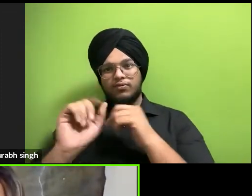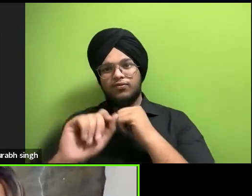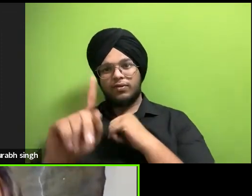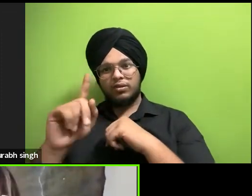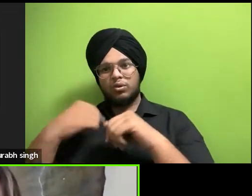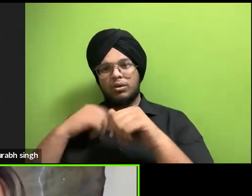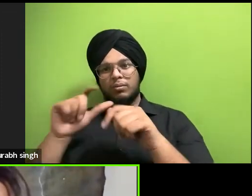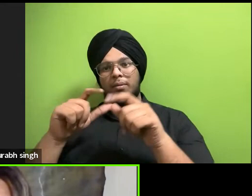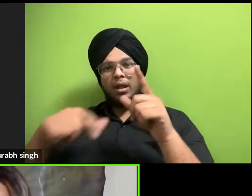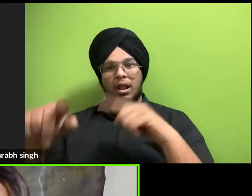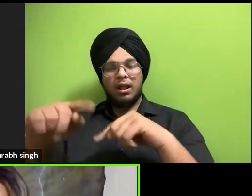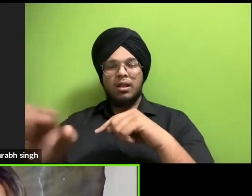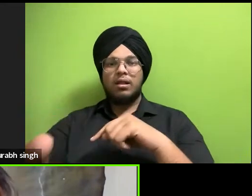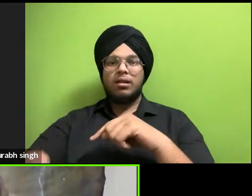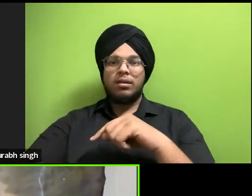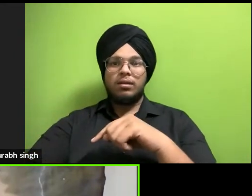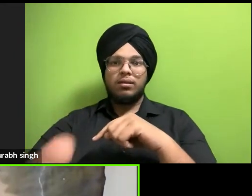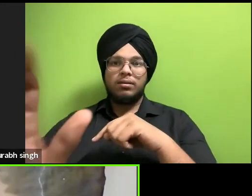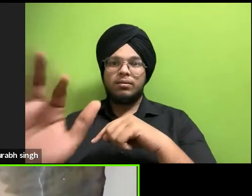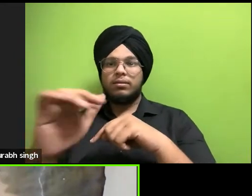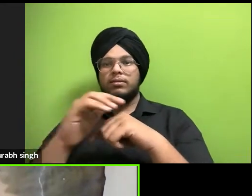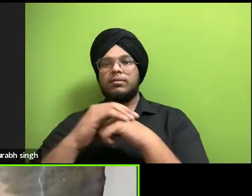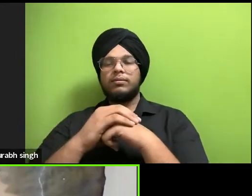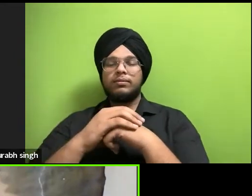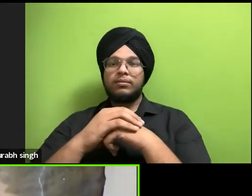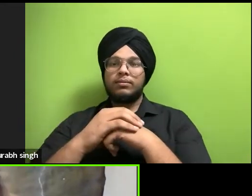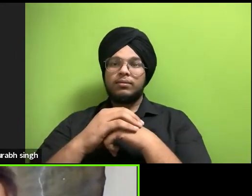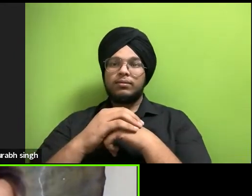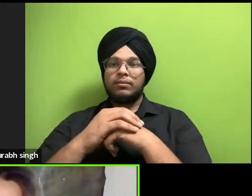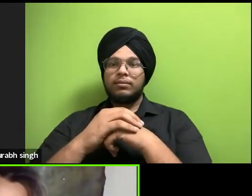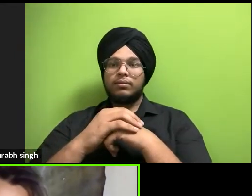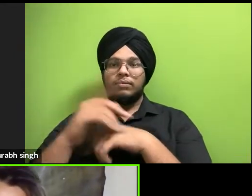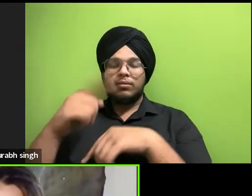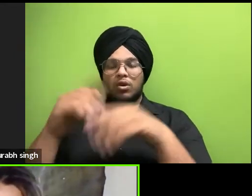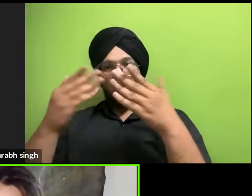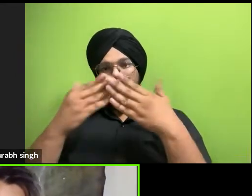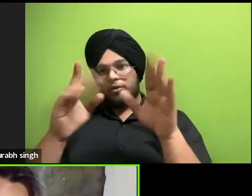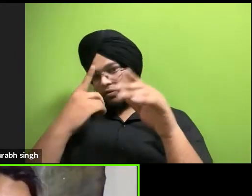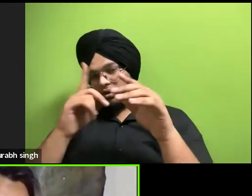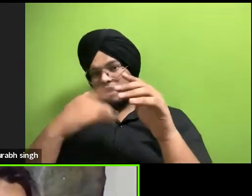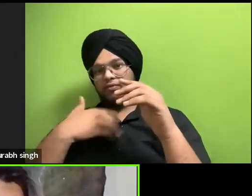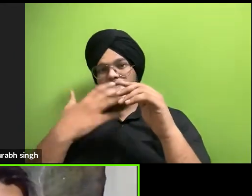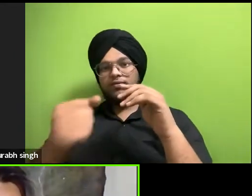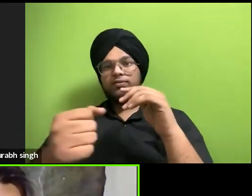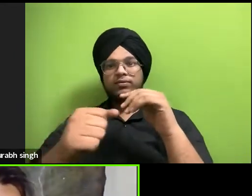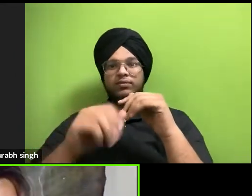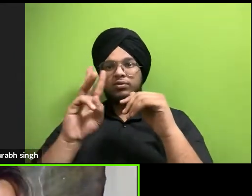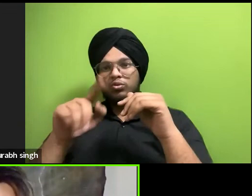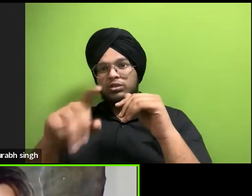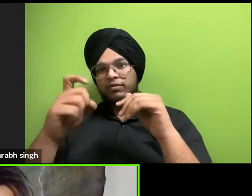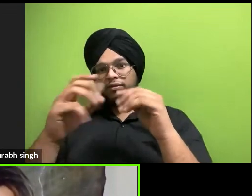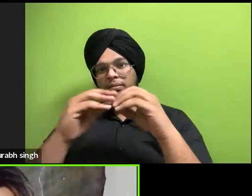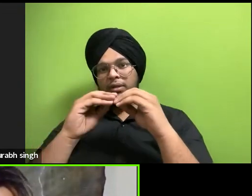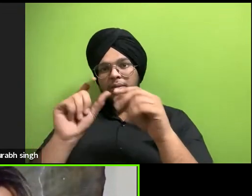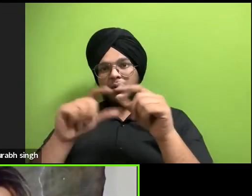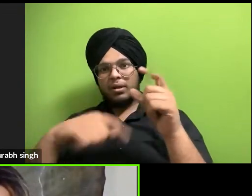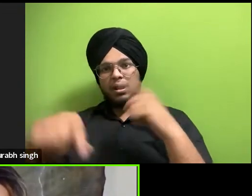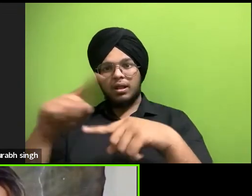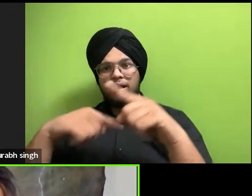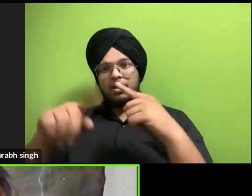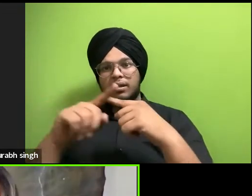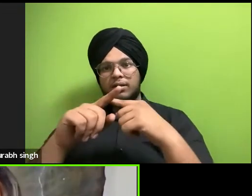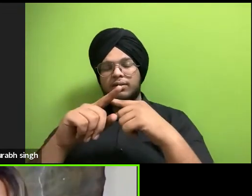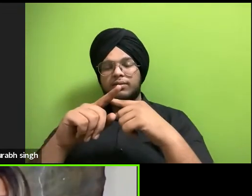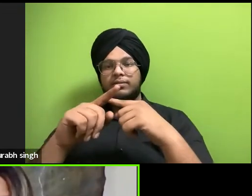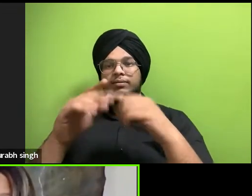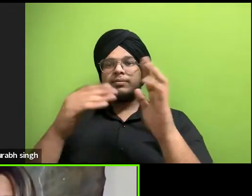audience space is very wide. Since we've opened, we have had almost 3.7 million people through, which